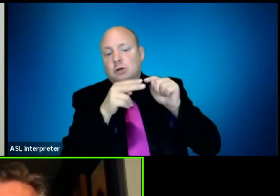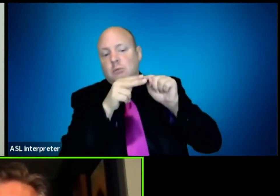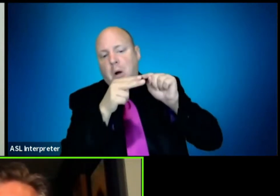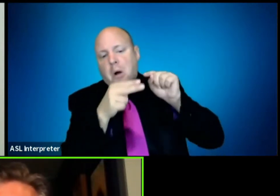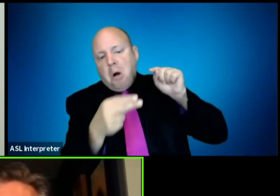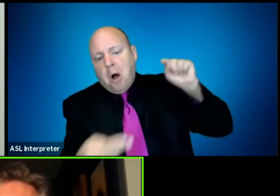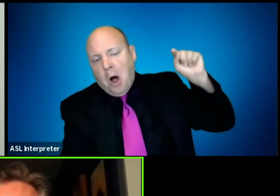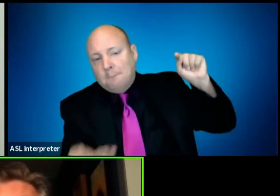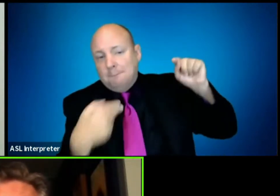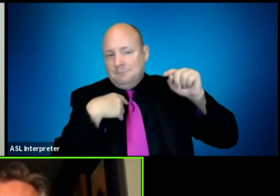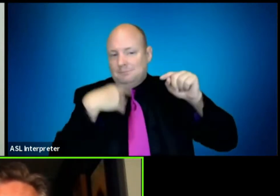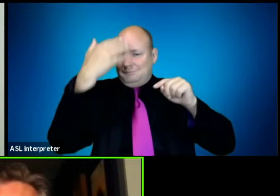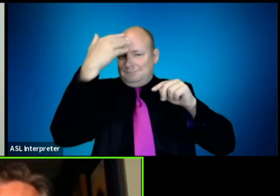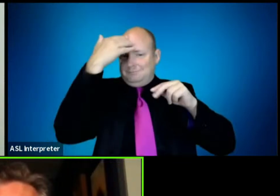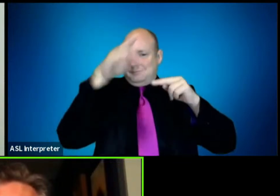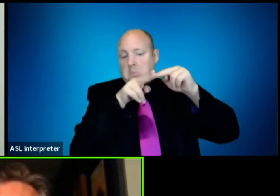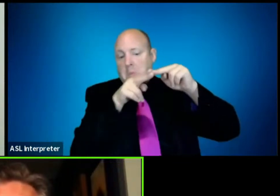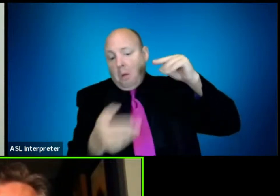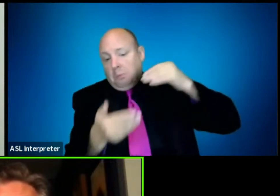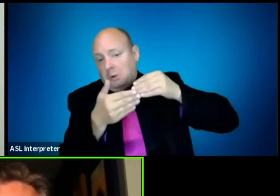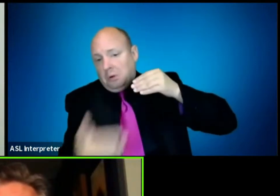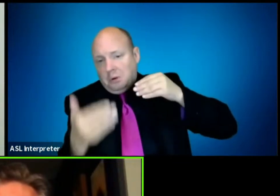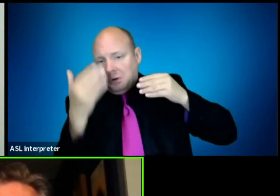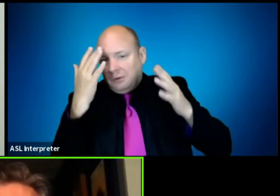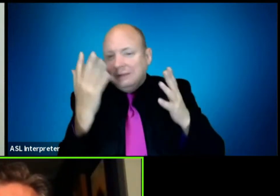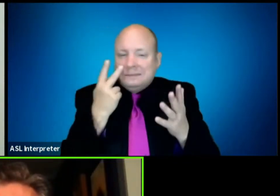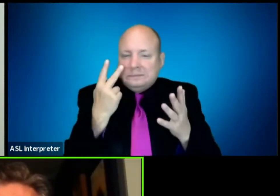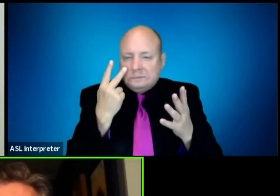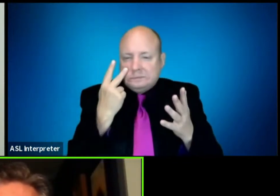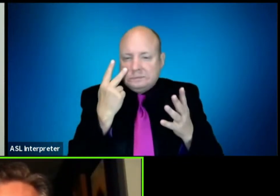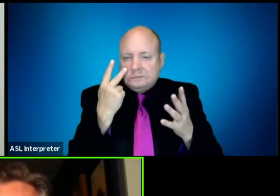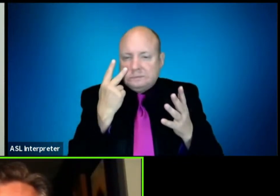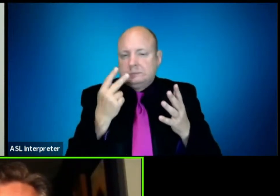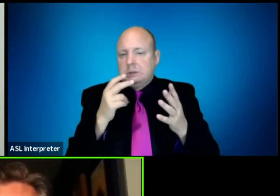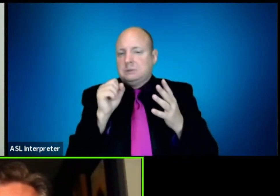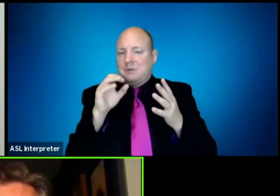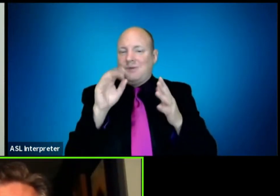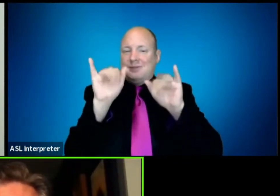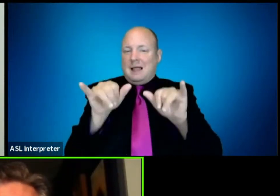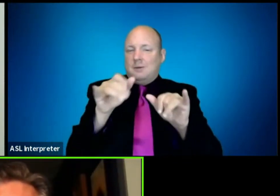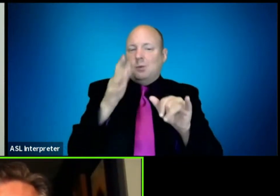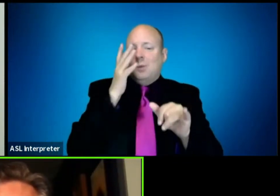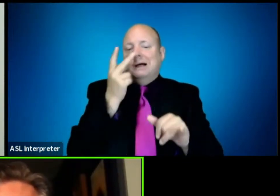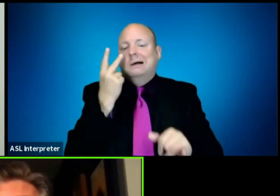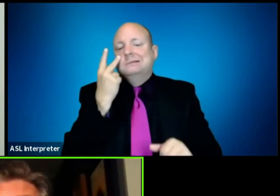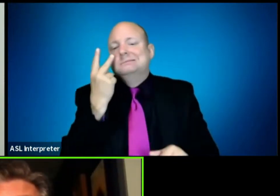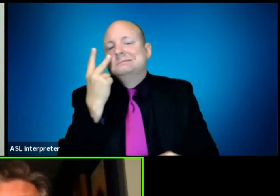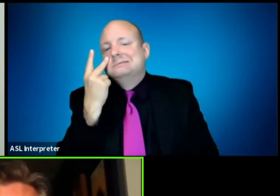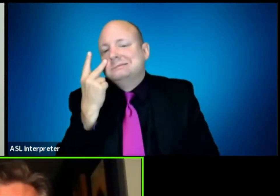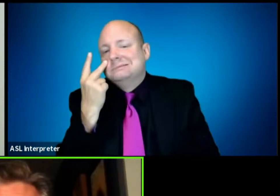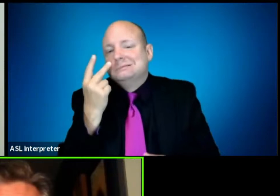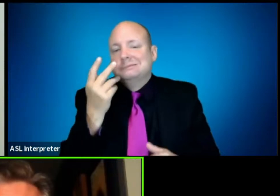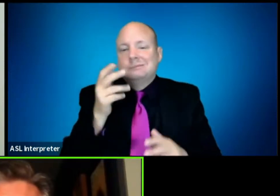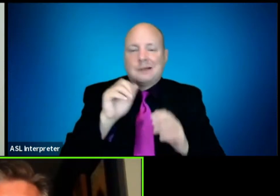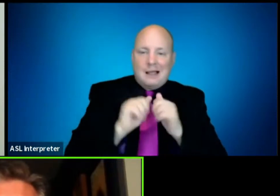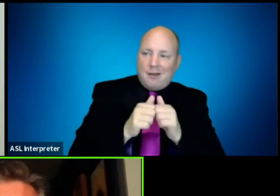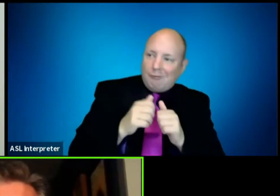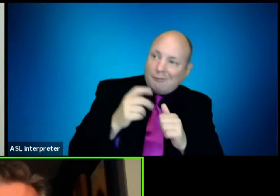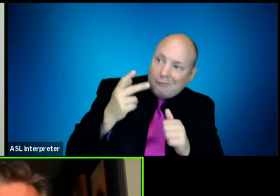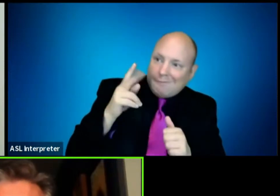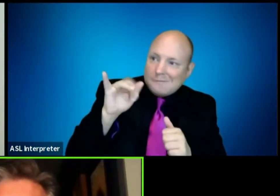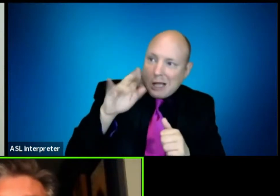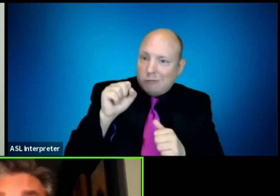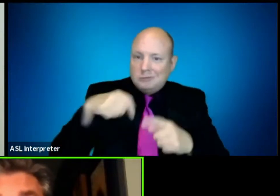almost certainty is that we will be facing this virus in the fall and the winter. Whether it's a resurgence of the